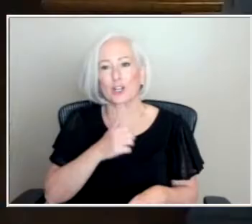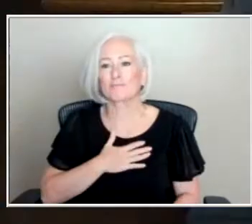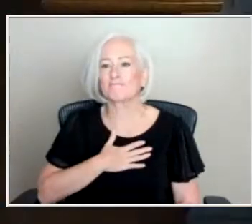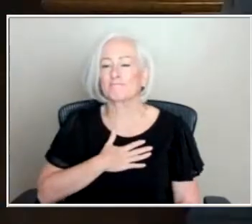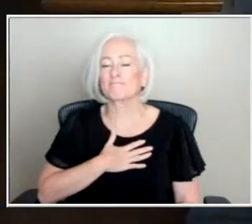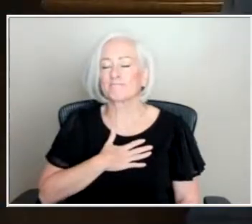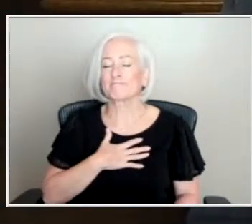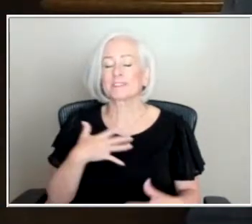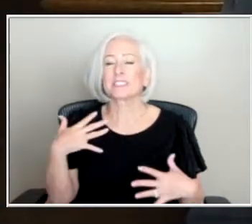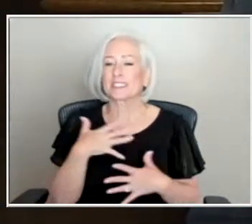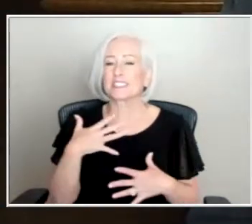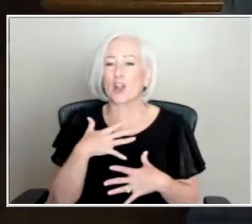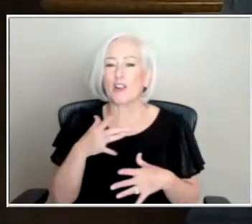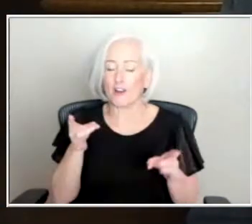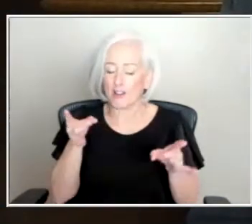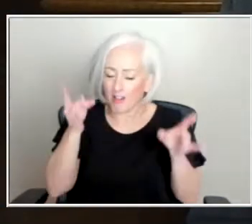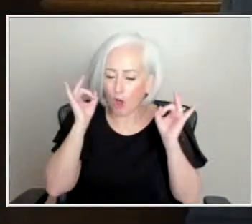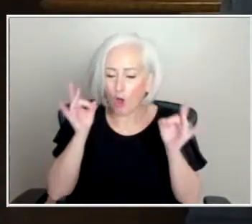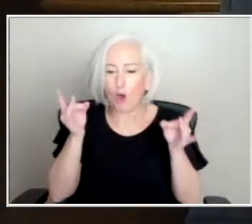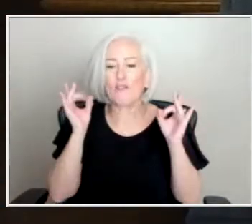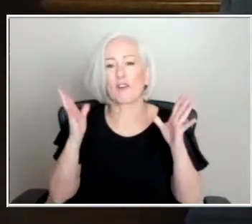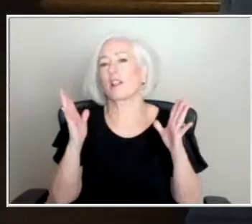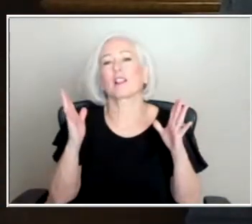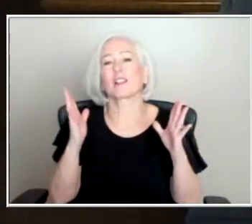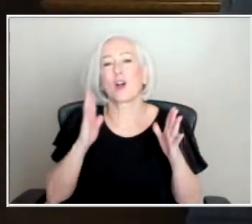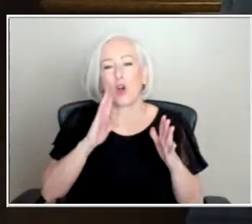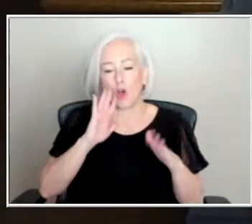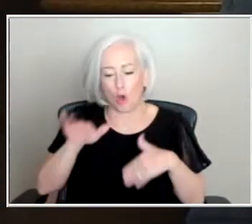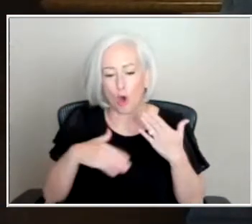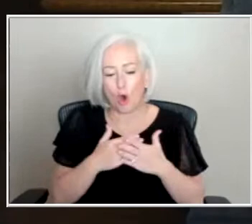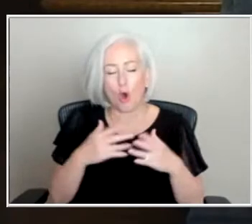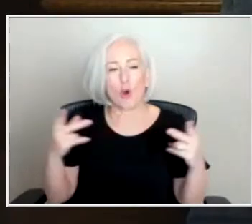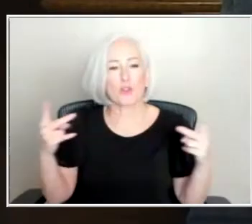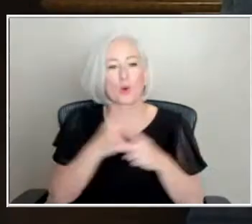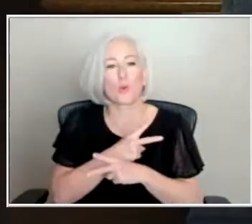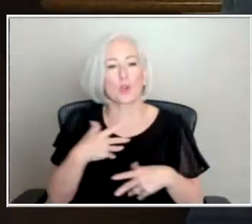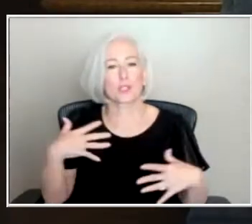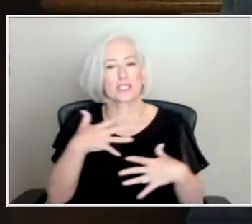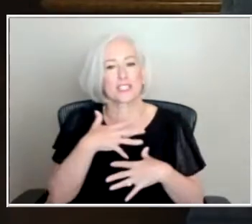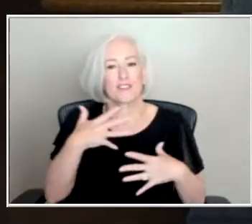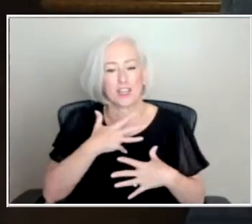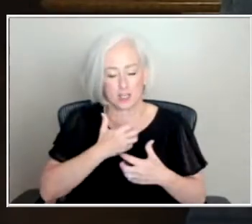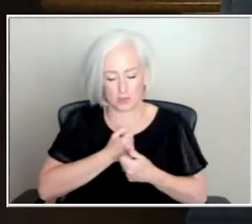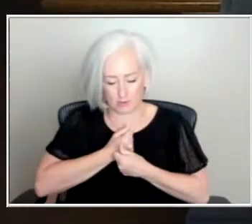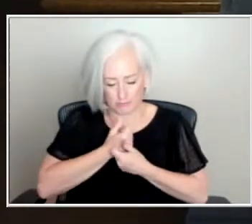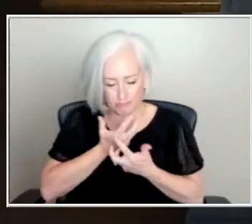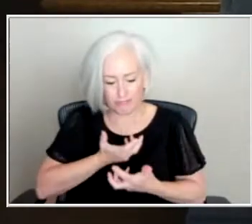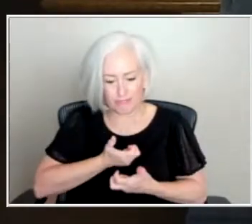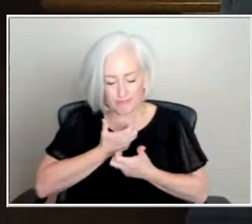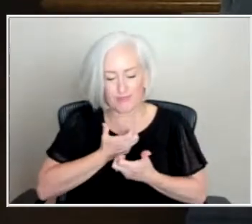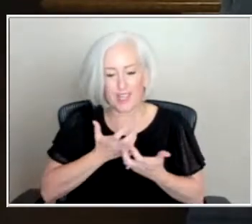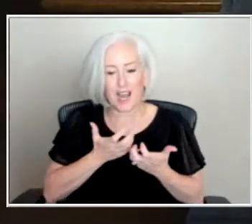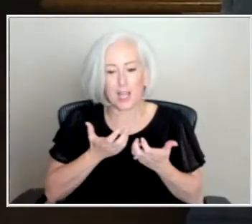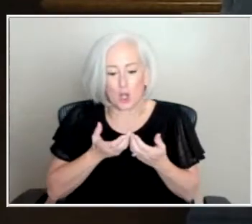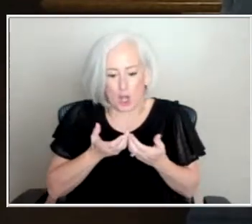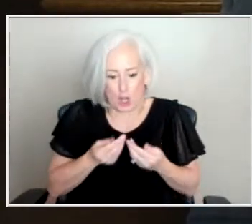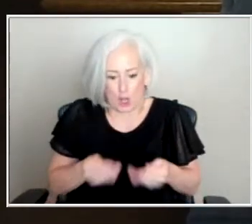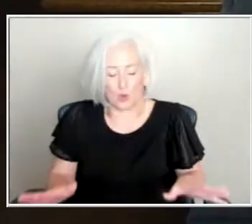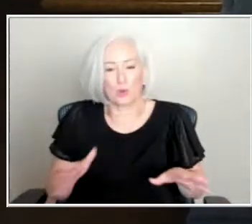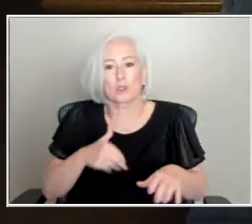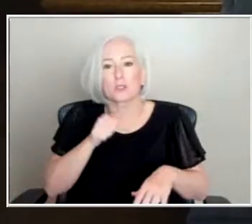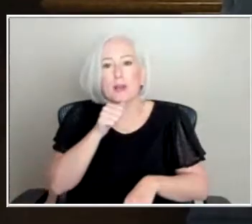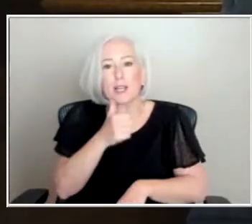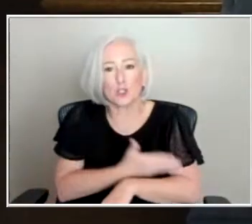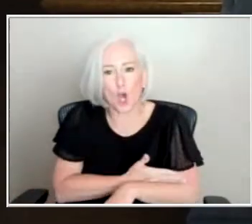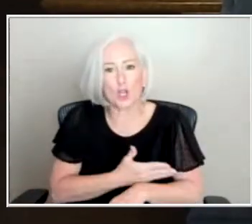Terrifying, horrifying. It was bringing all the worst fears forward that I could lose this child. And I